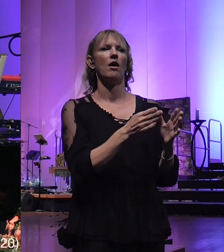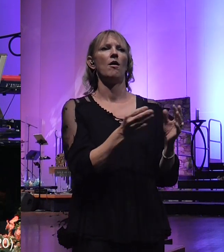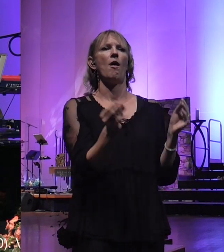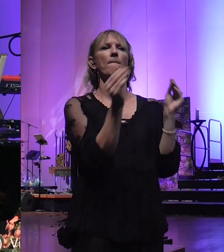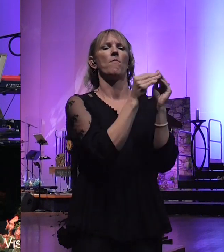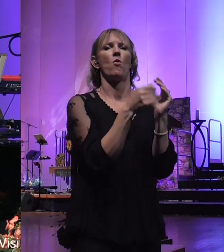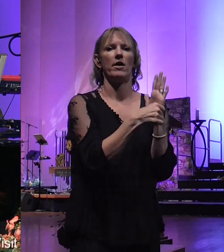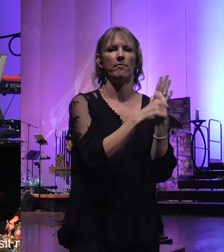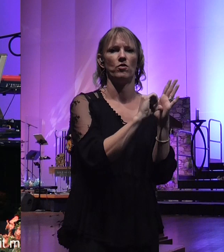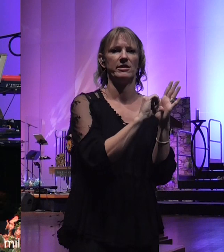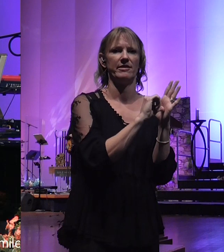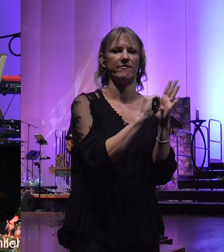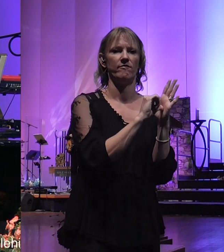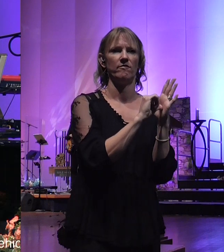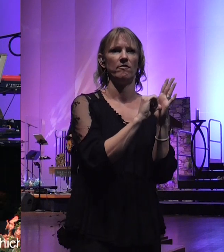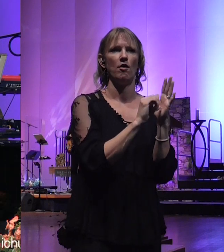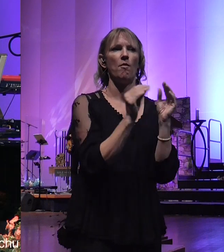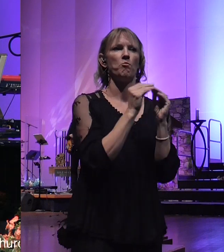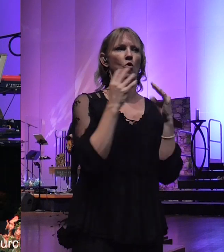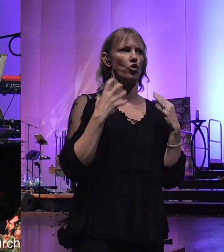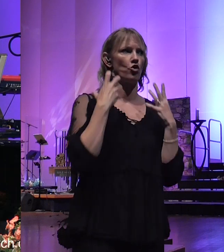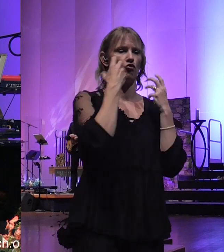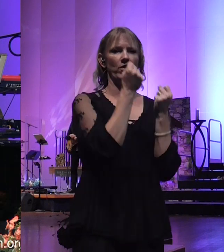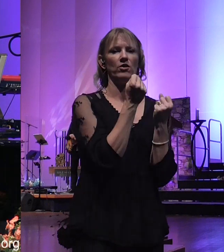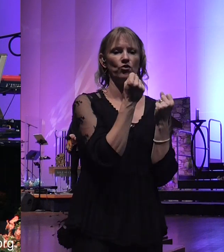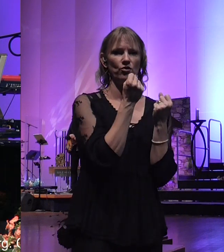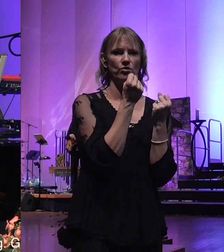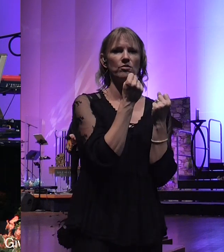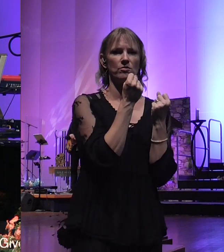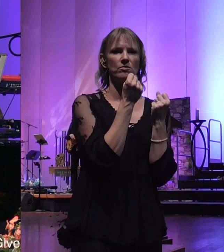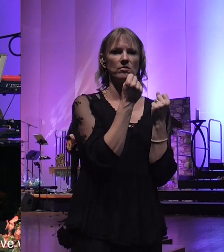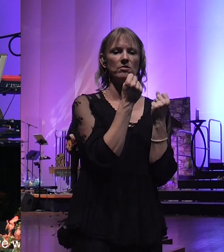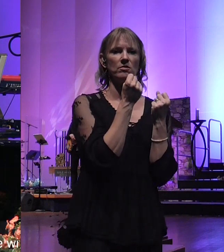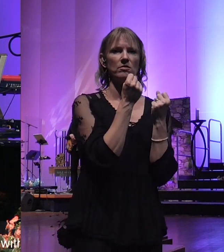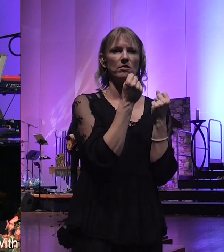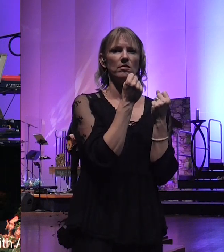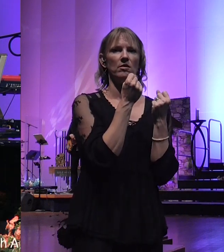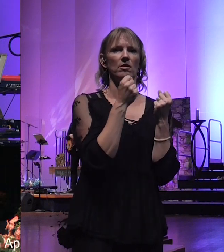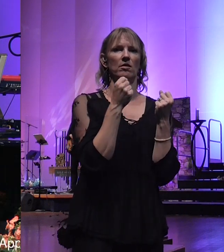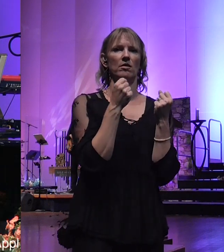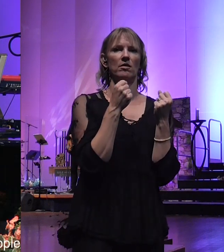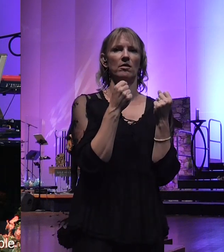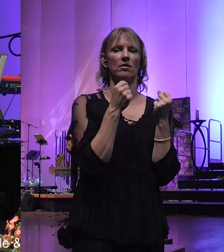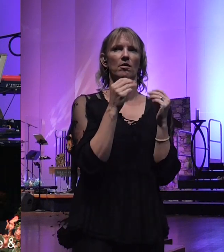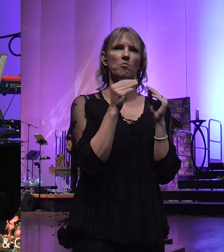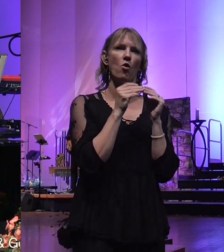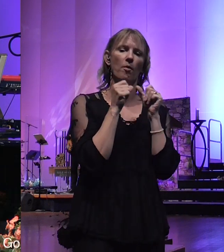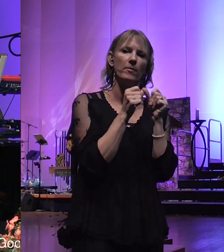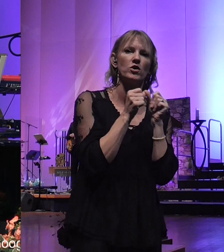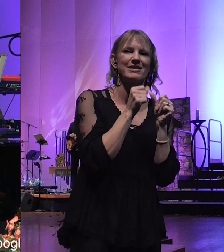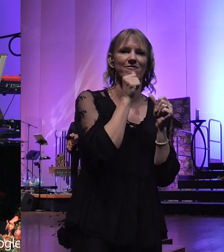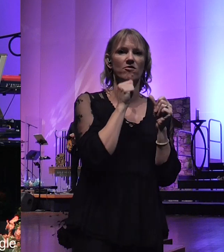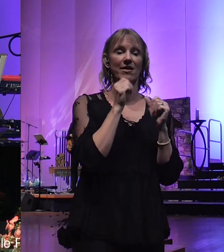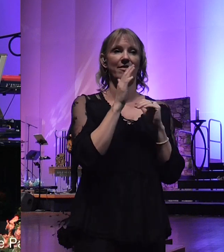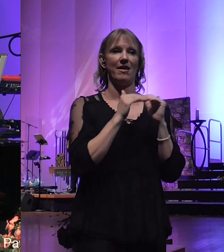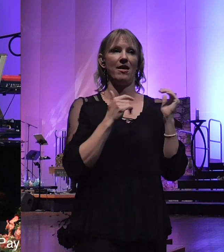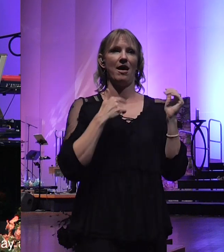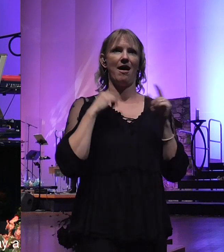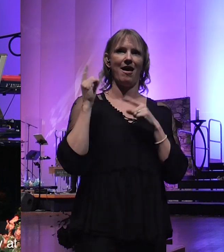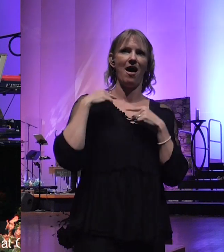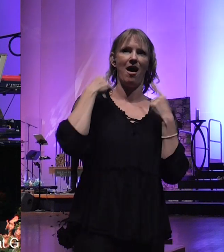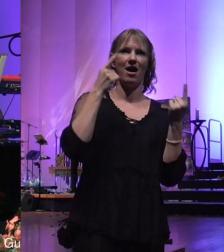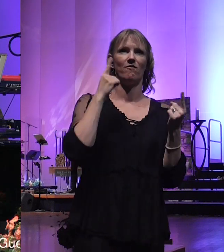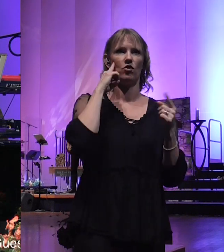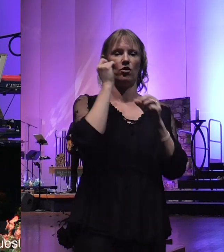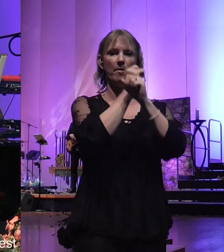more impressive and more courageous gutsier, more persevering than I actually ever